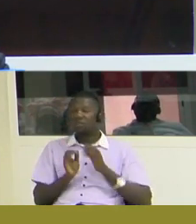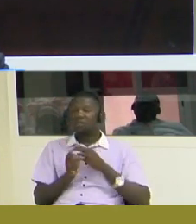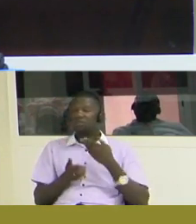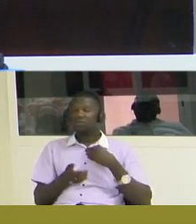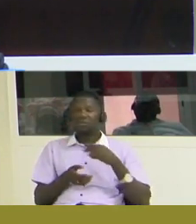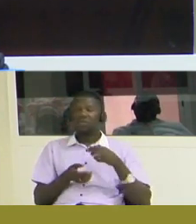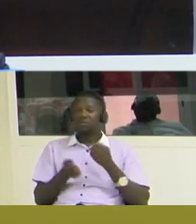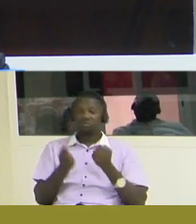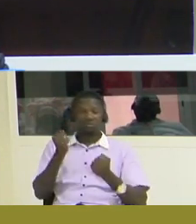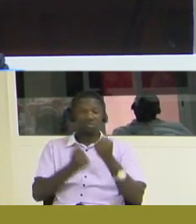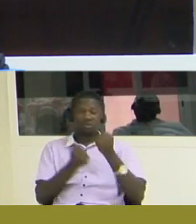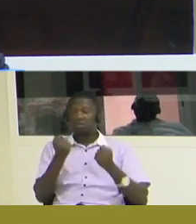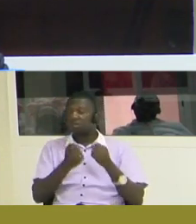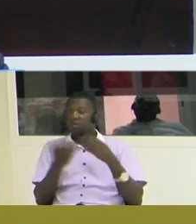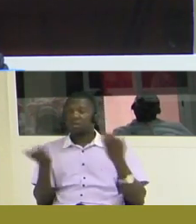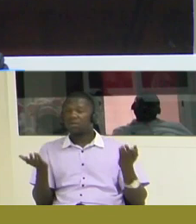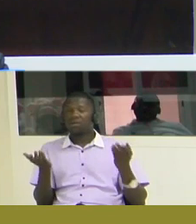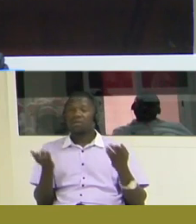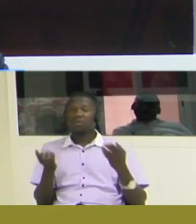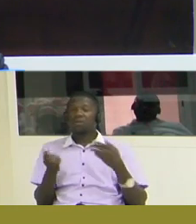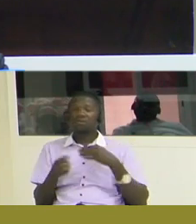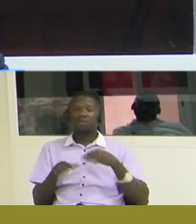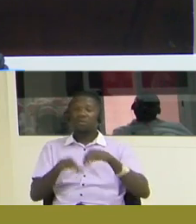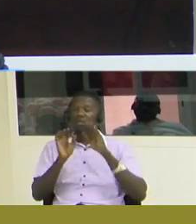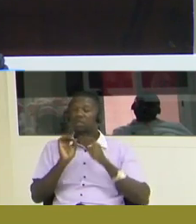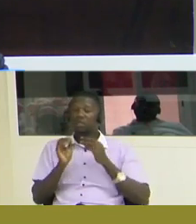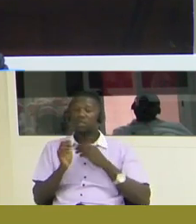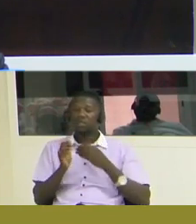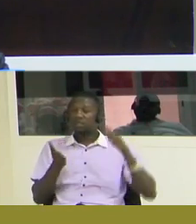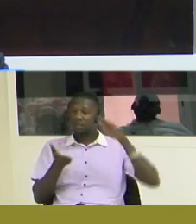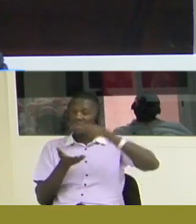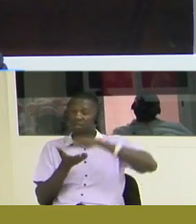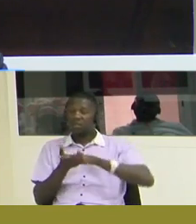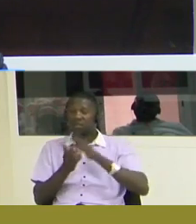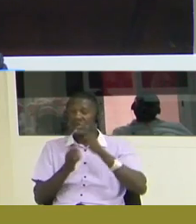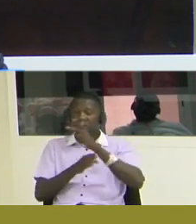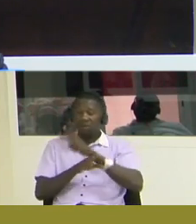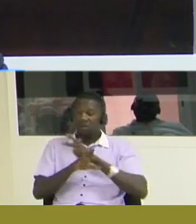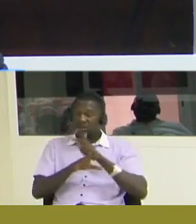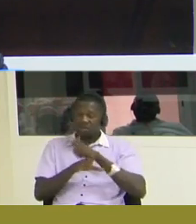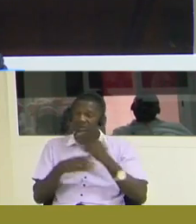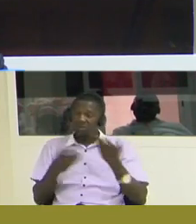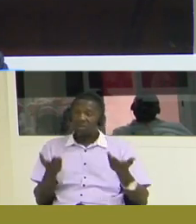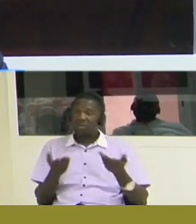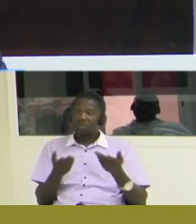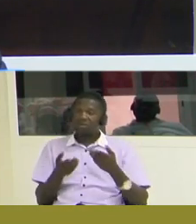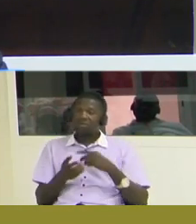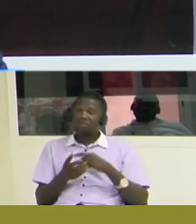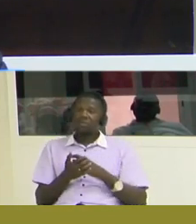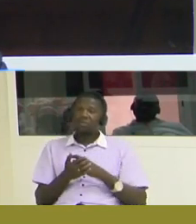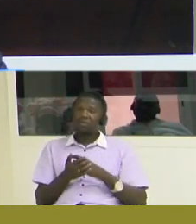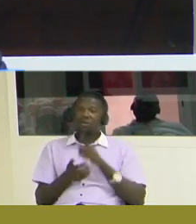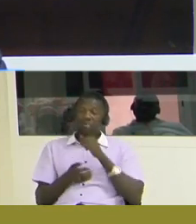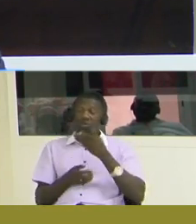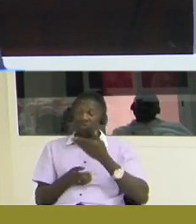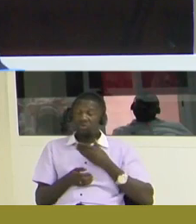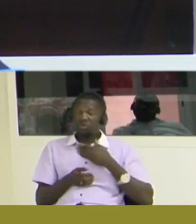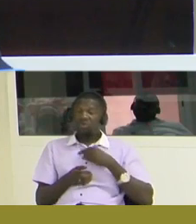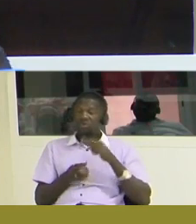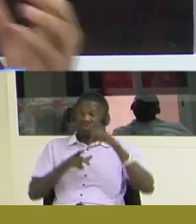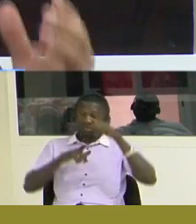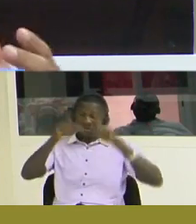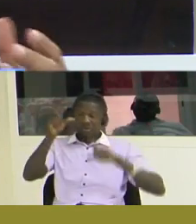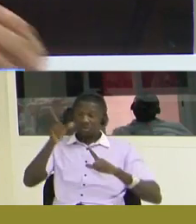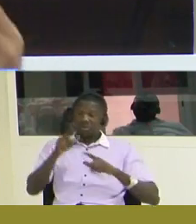the extra vehicles I didn't take the additional security but the position let me finish please I didn't